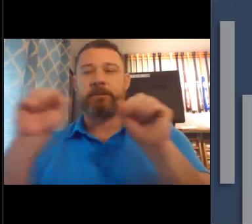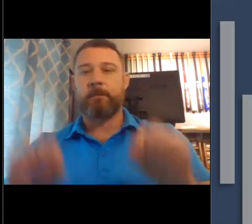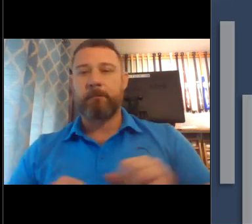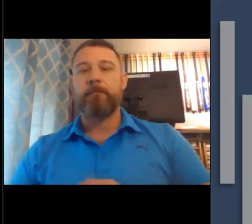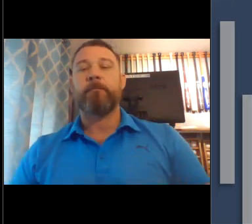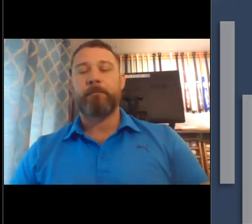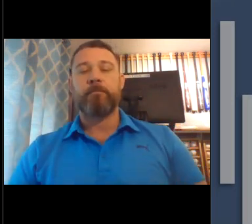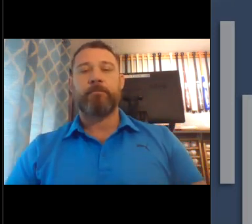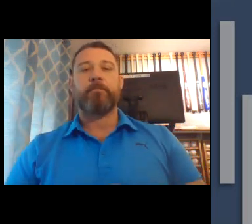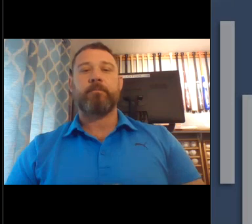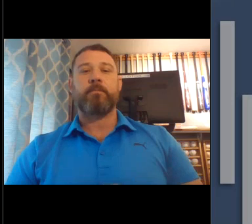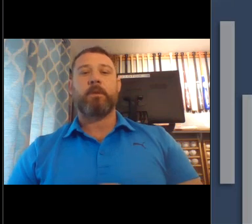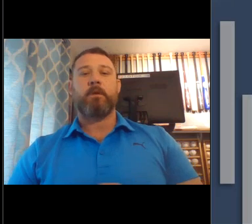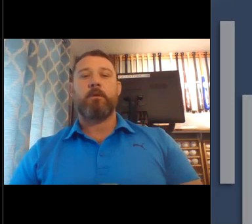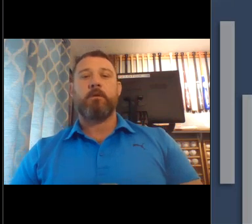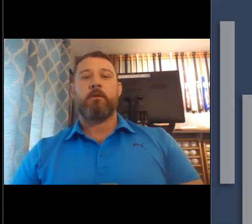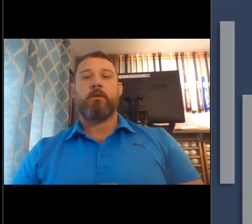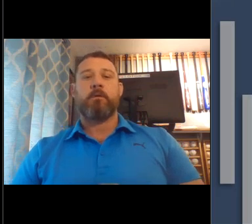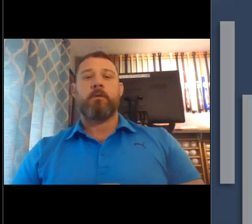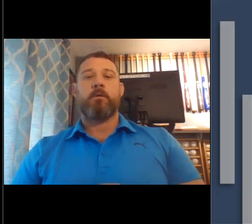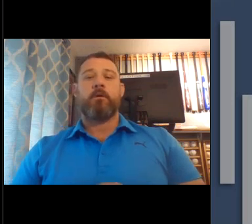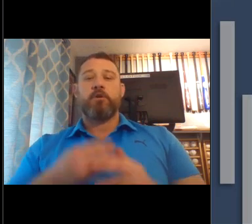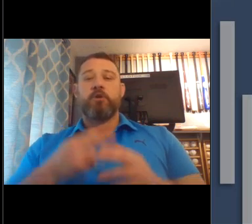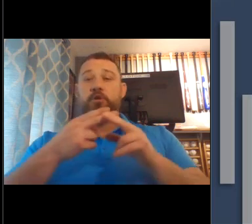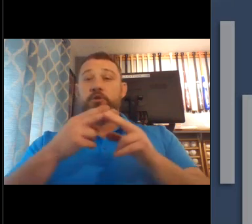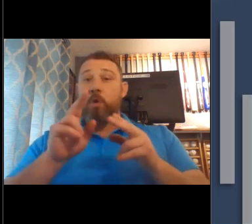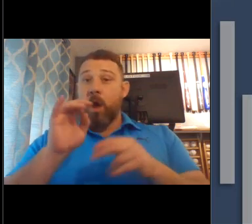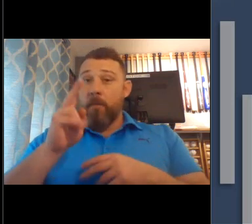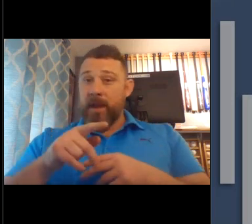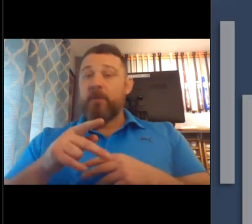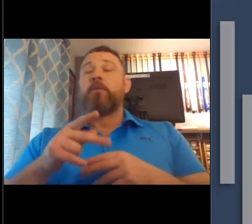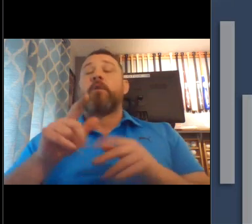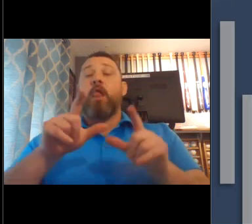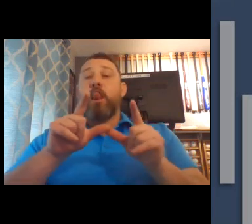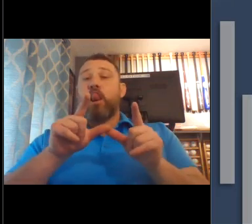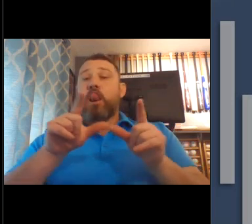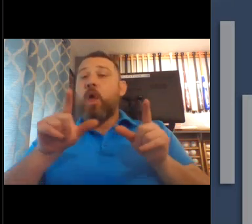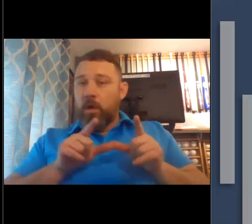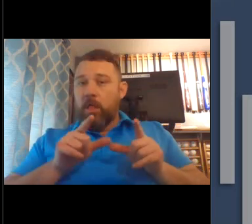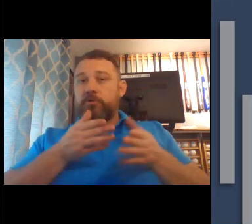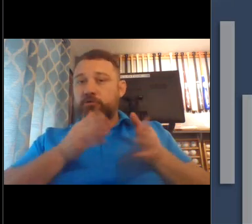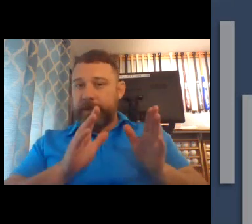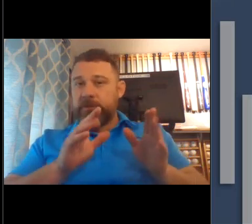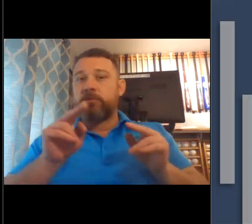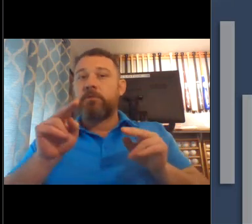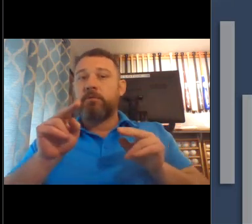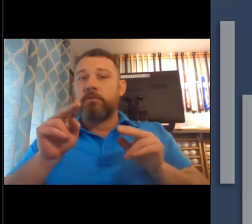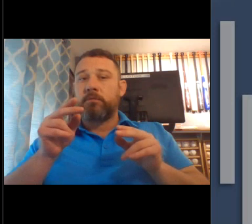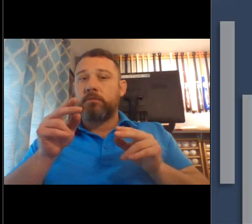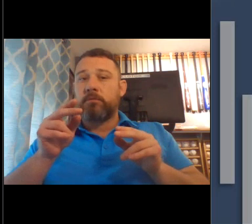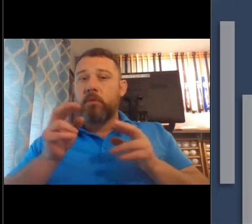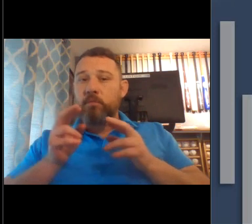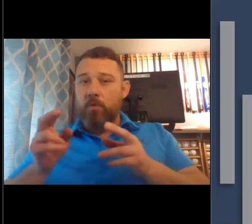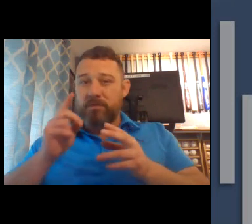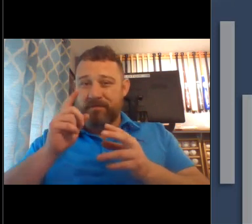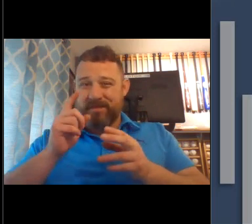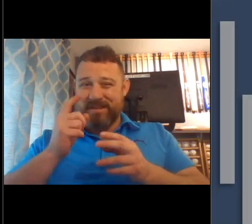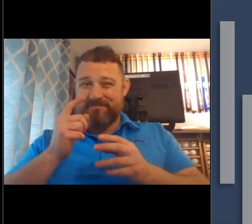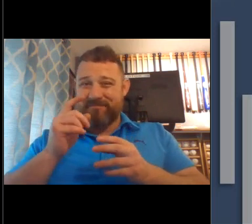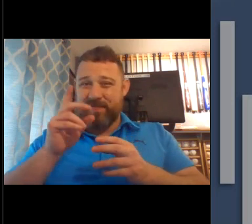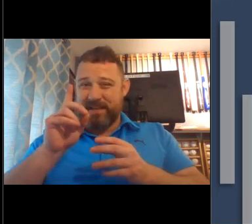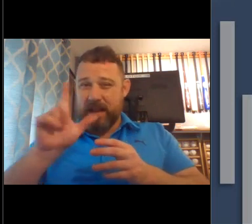I'd also like to provide a brief update on our Local Streets and Roads program. December 1st was the deadline for cities and counties to submit